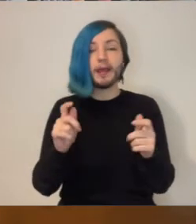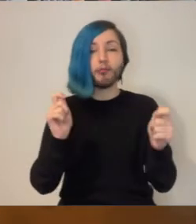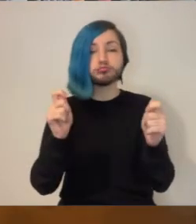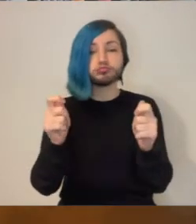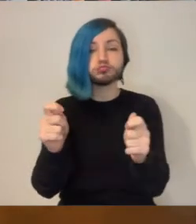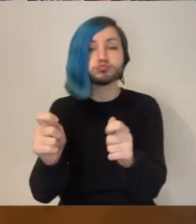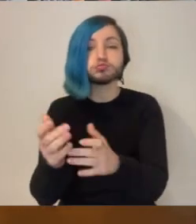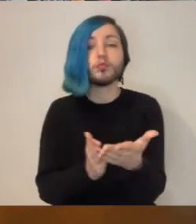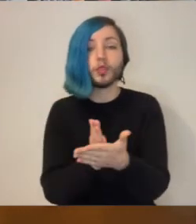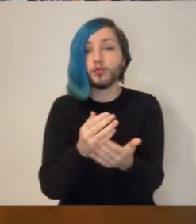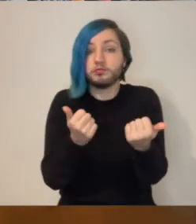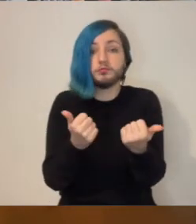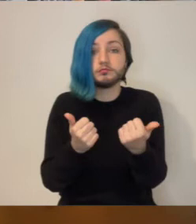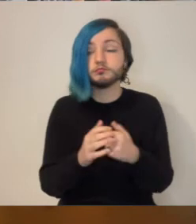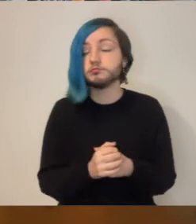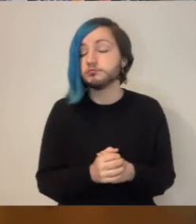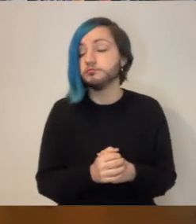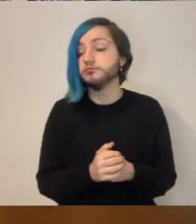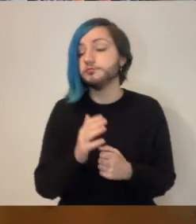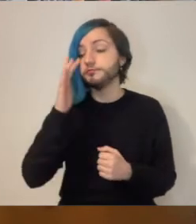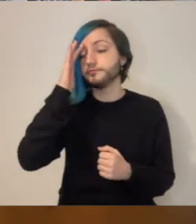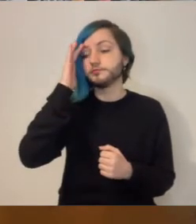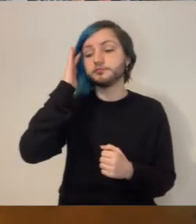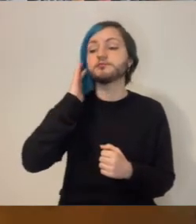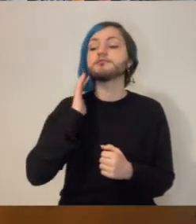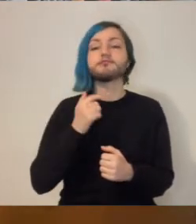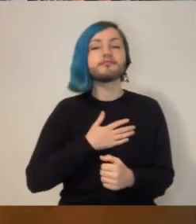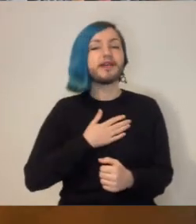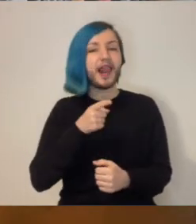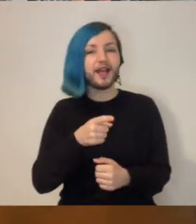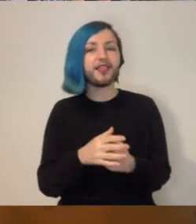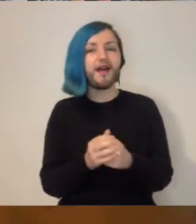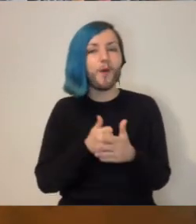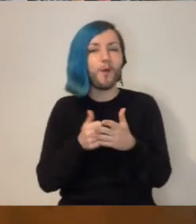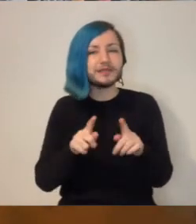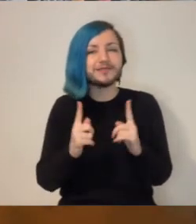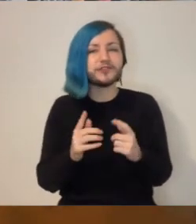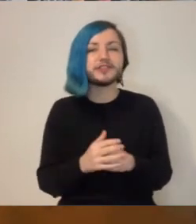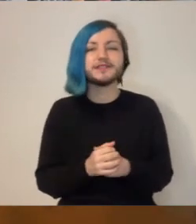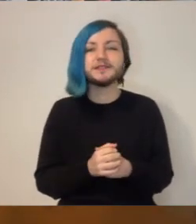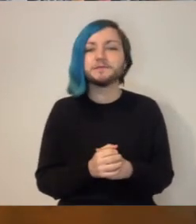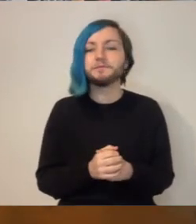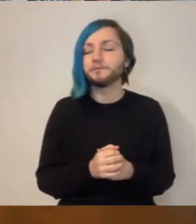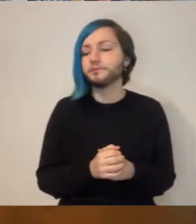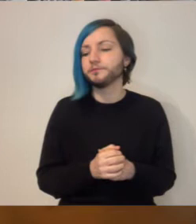like continue changing every time you draw it, which is something I find quite nice. It's